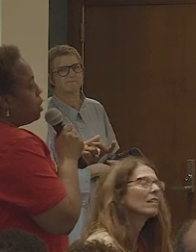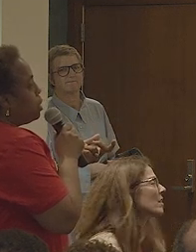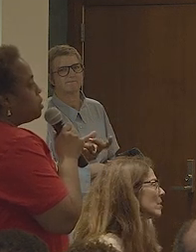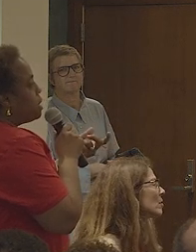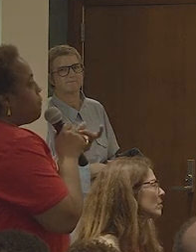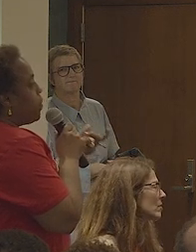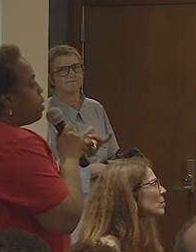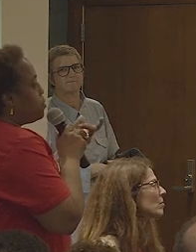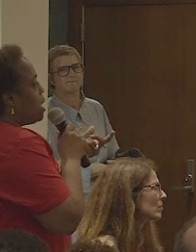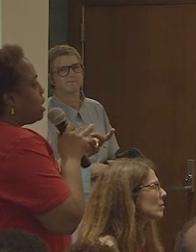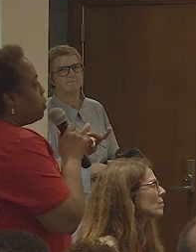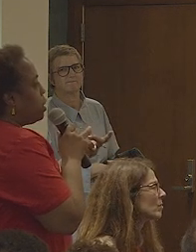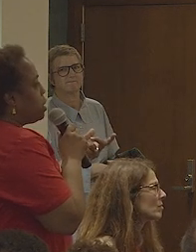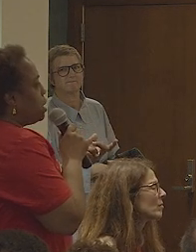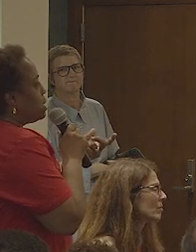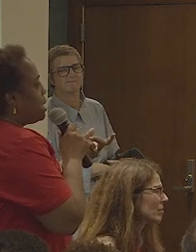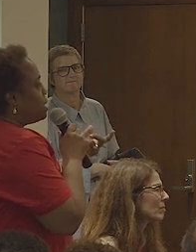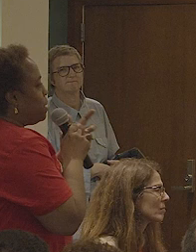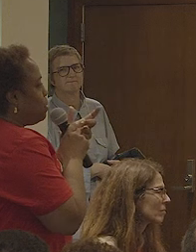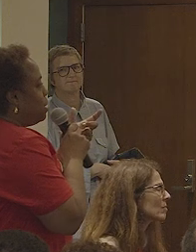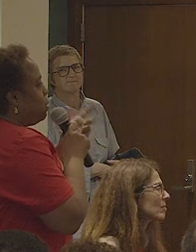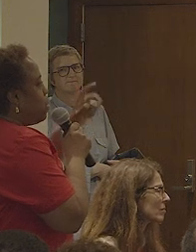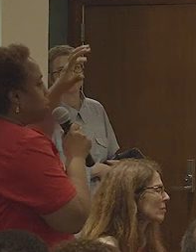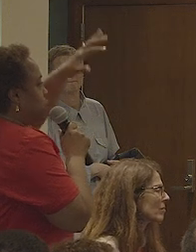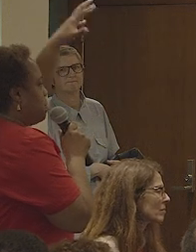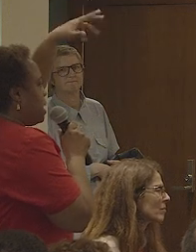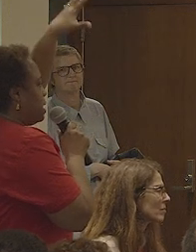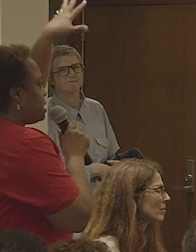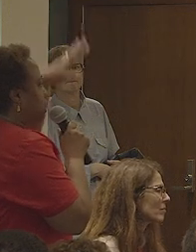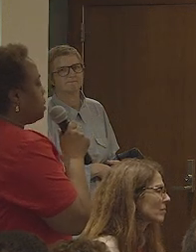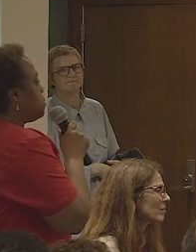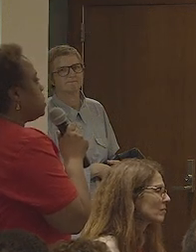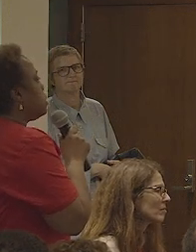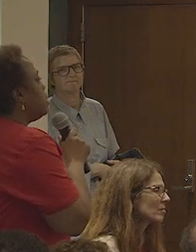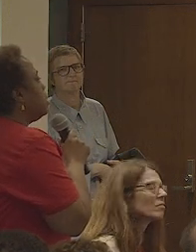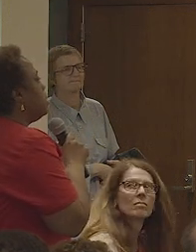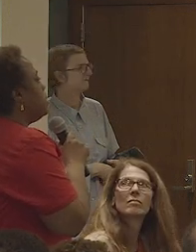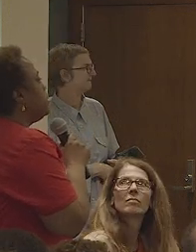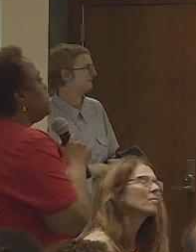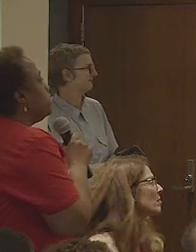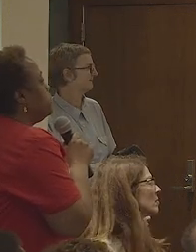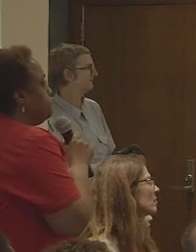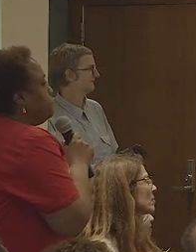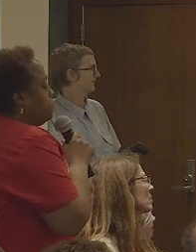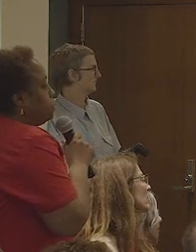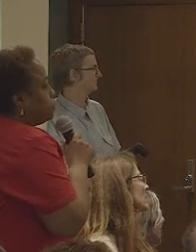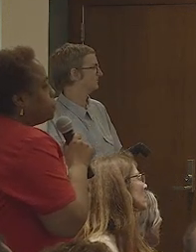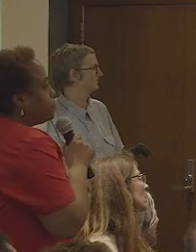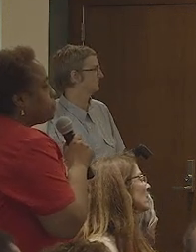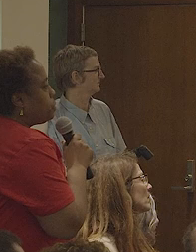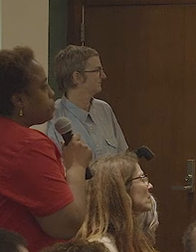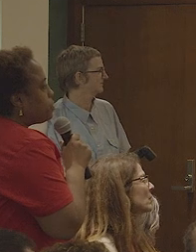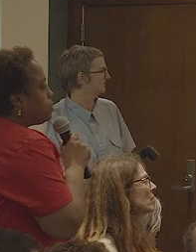do. It's just they fear of taking away the guns, and that's being regulated by the executives. Listen, I say it